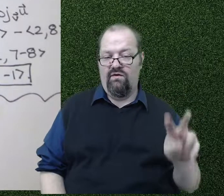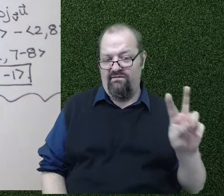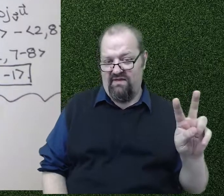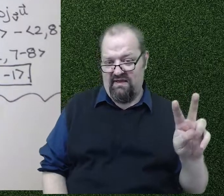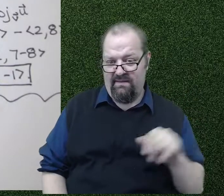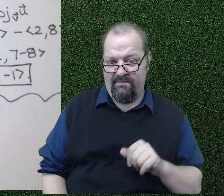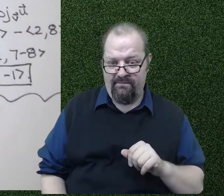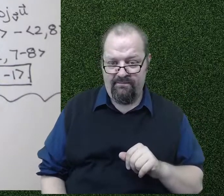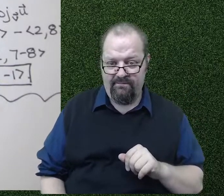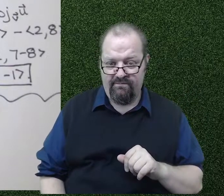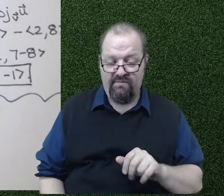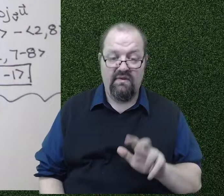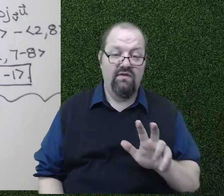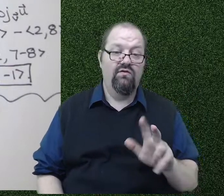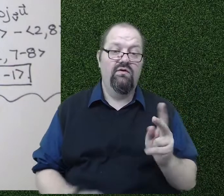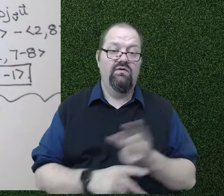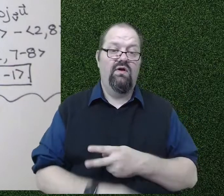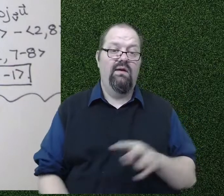V,